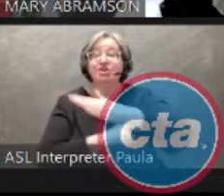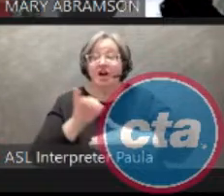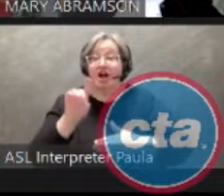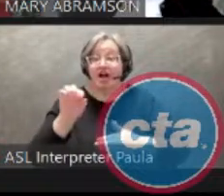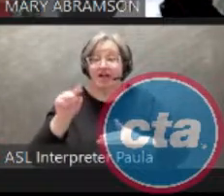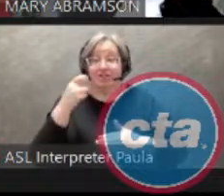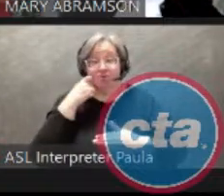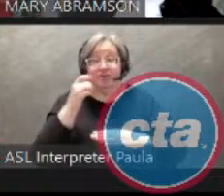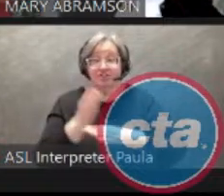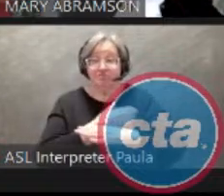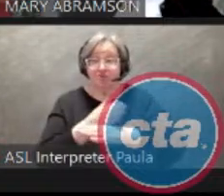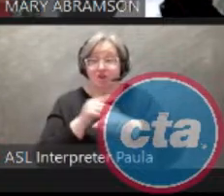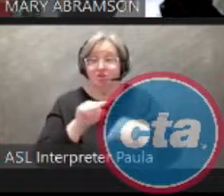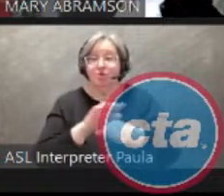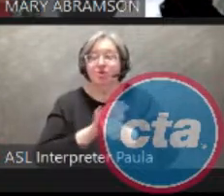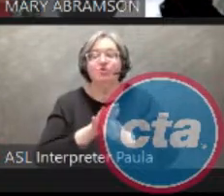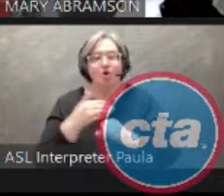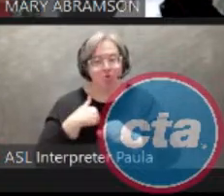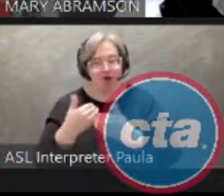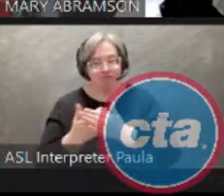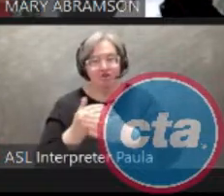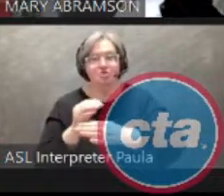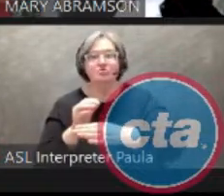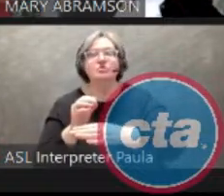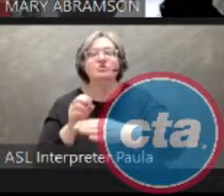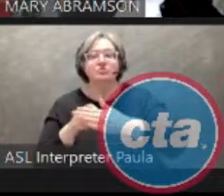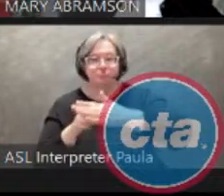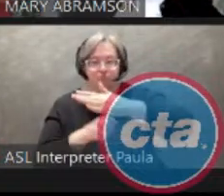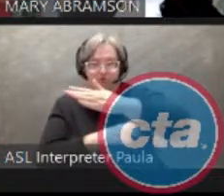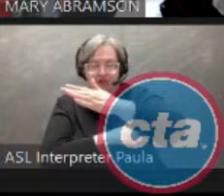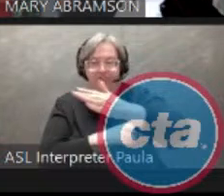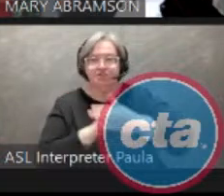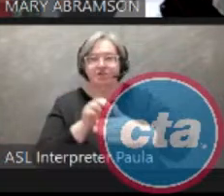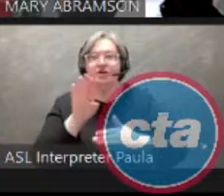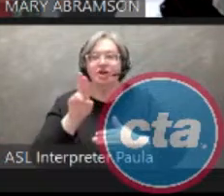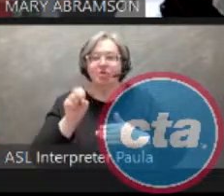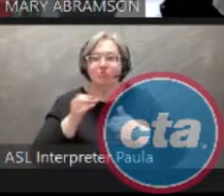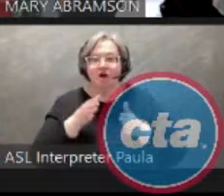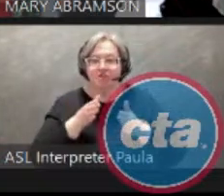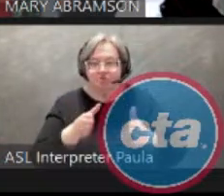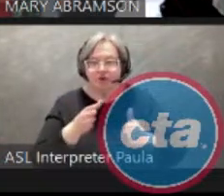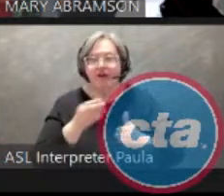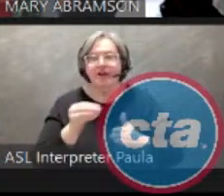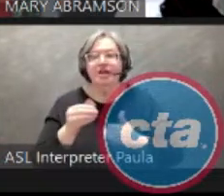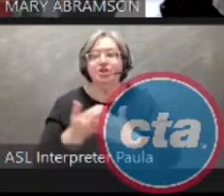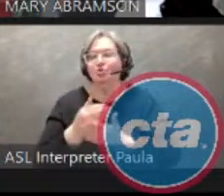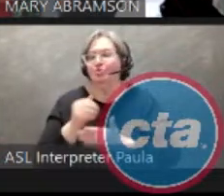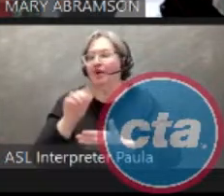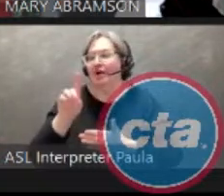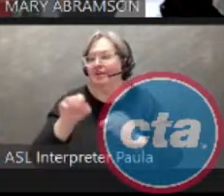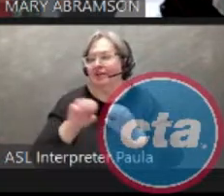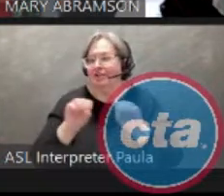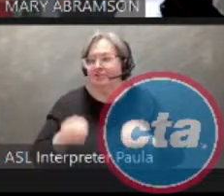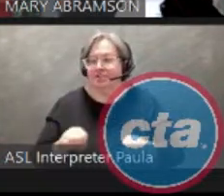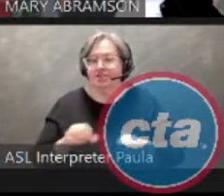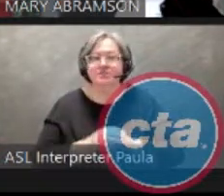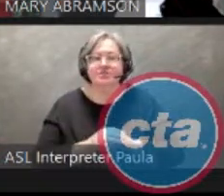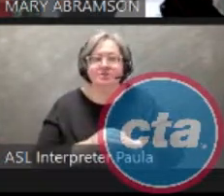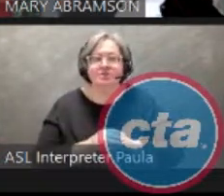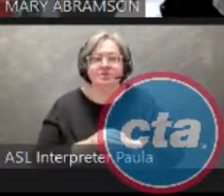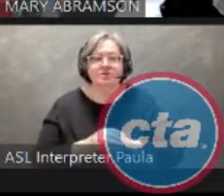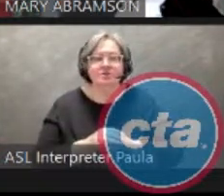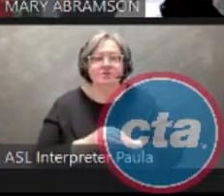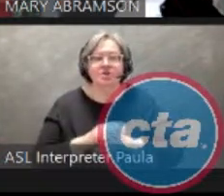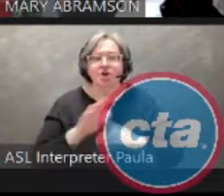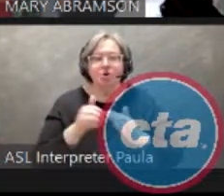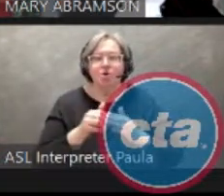COVID, so we'll have a new bridge, a new with busway, as well as a new fully ADA station. So we'll be redoing all architectural